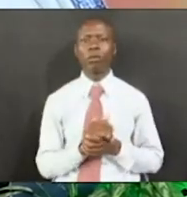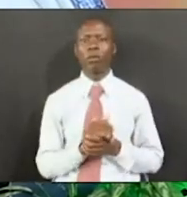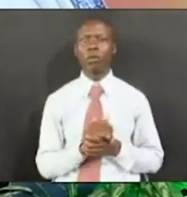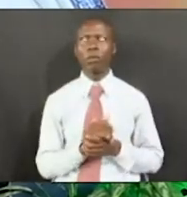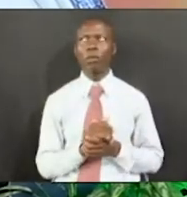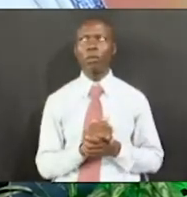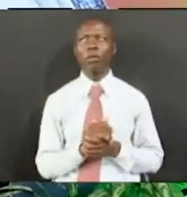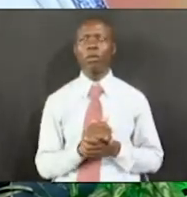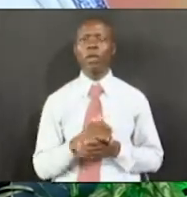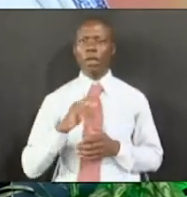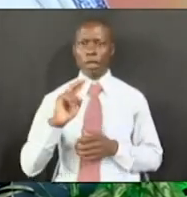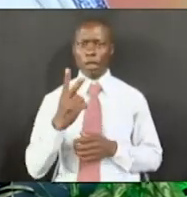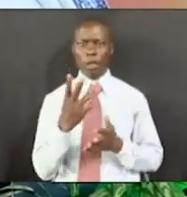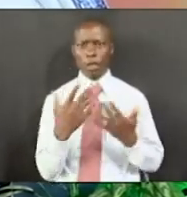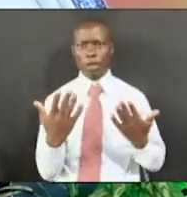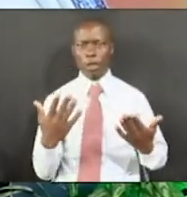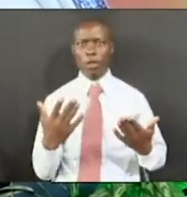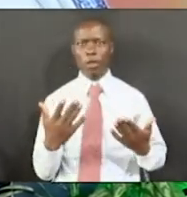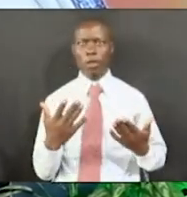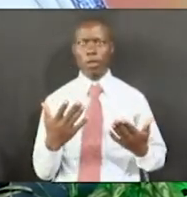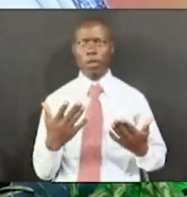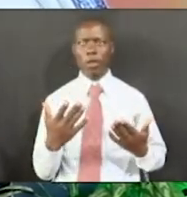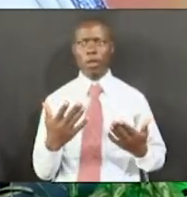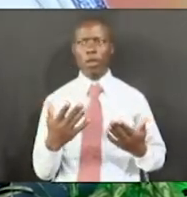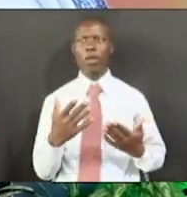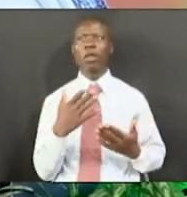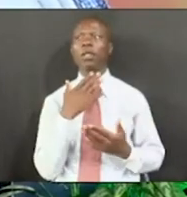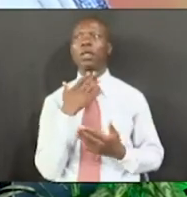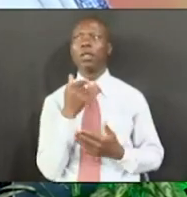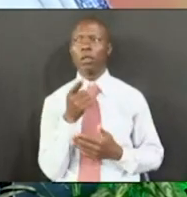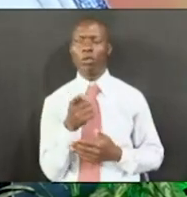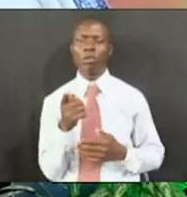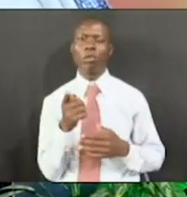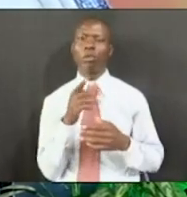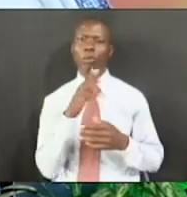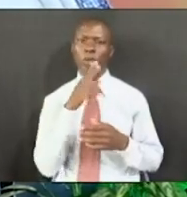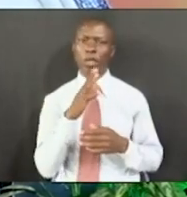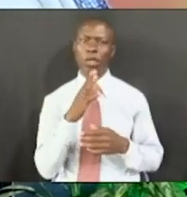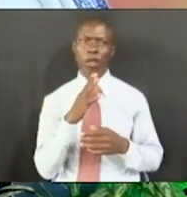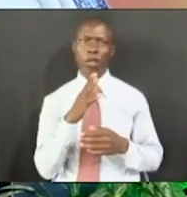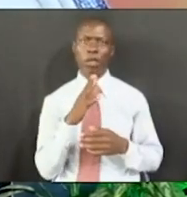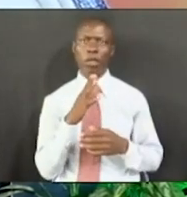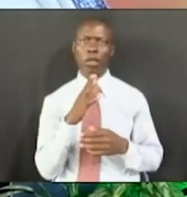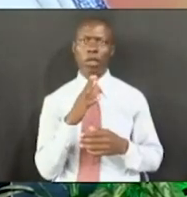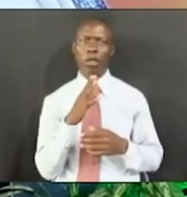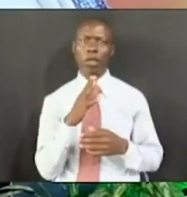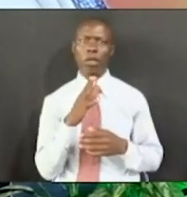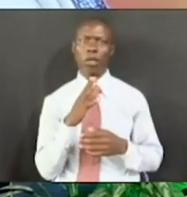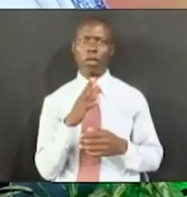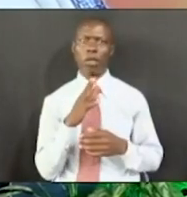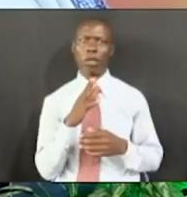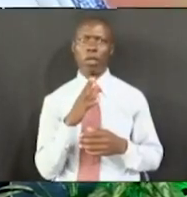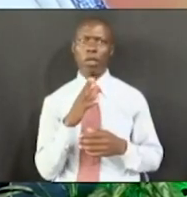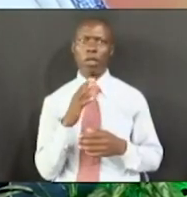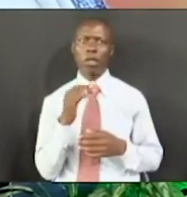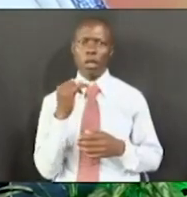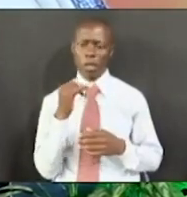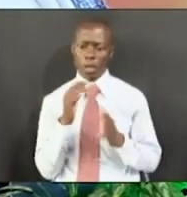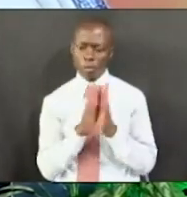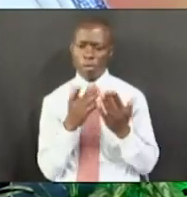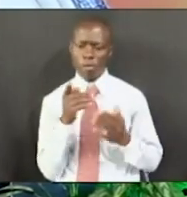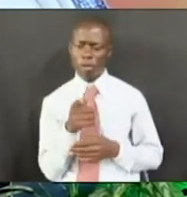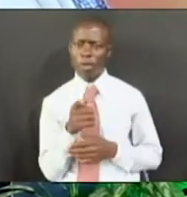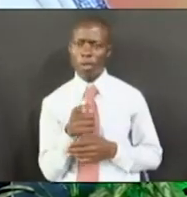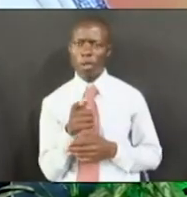The second thing that you need to see when you study this book is that this book